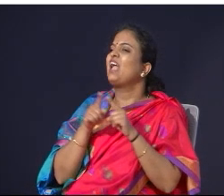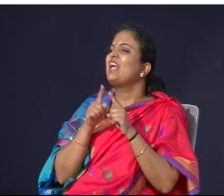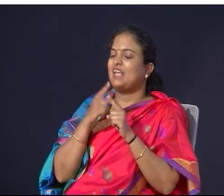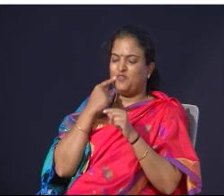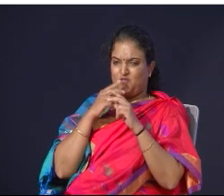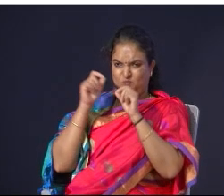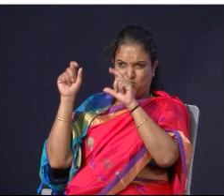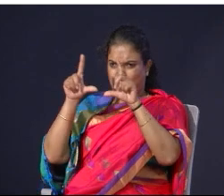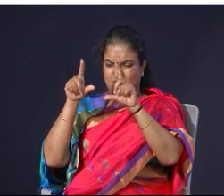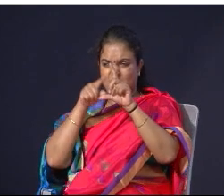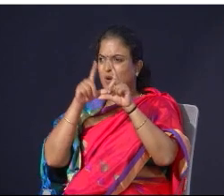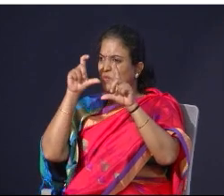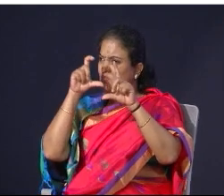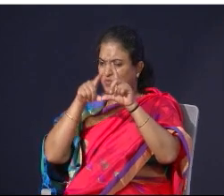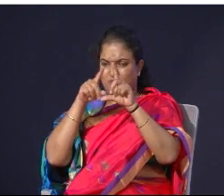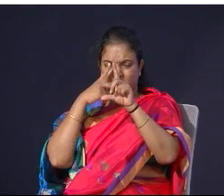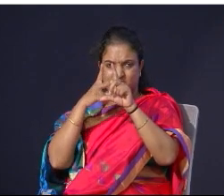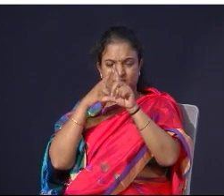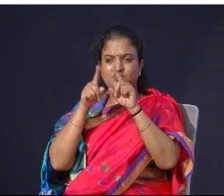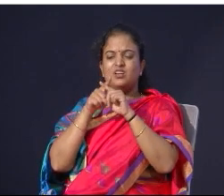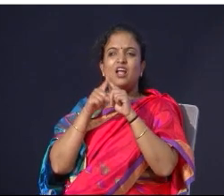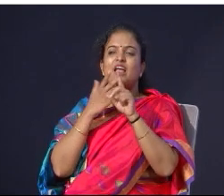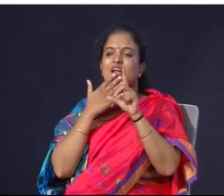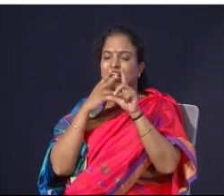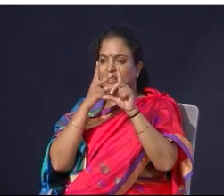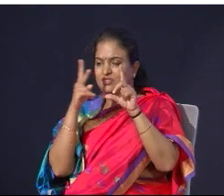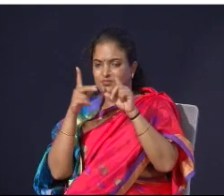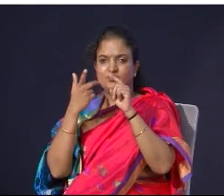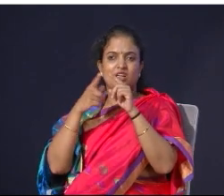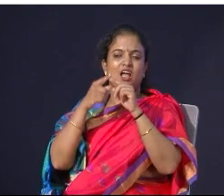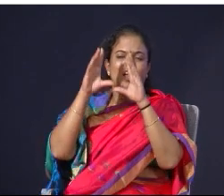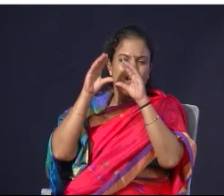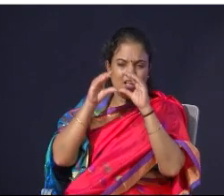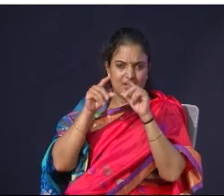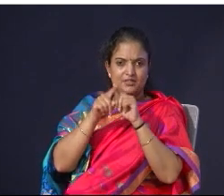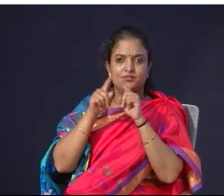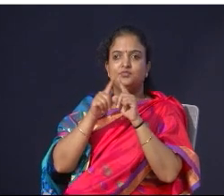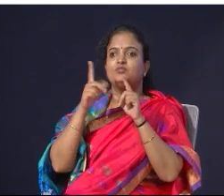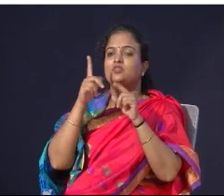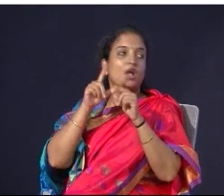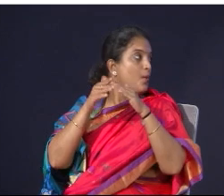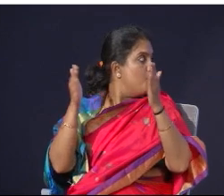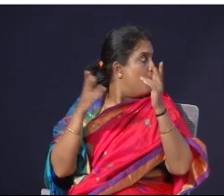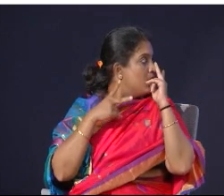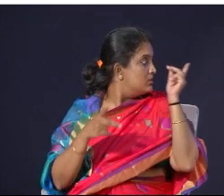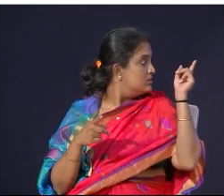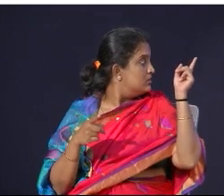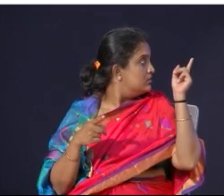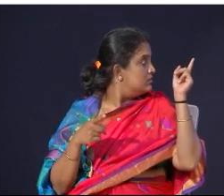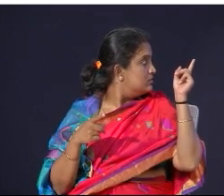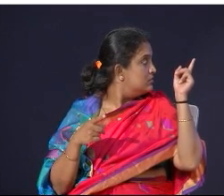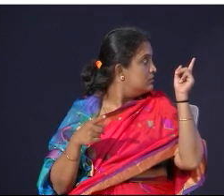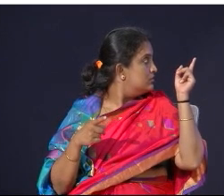pictures, objects, we use light emitting toys, light boxes. See, there's a light box here. Can you see it? Okay.